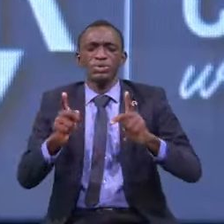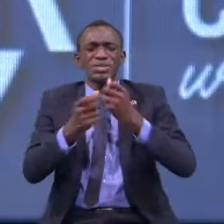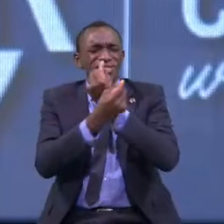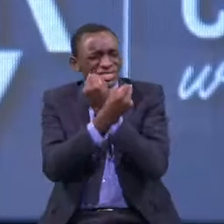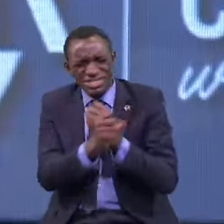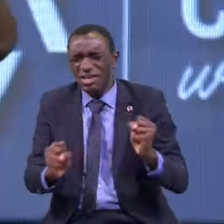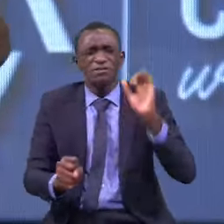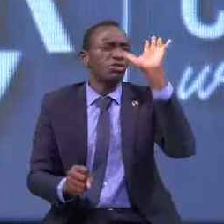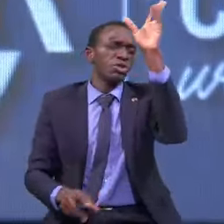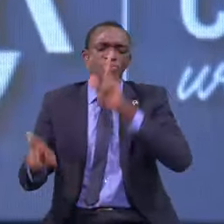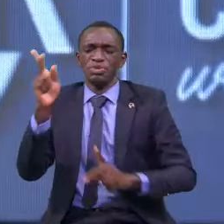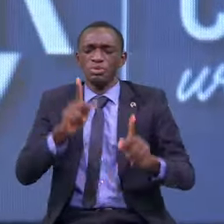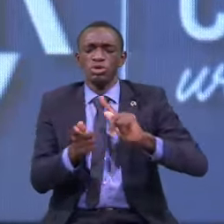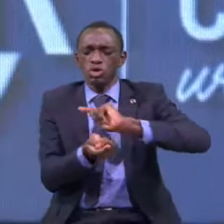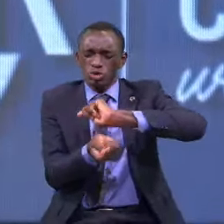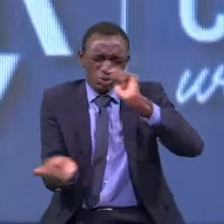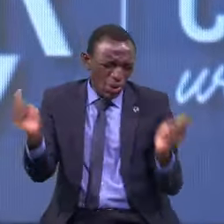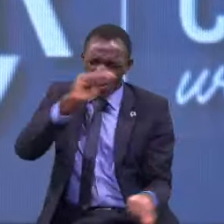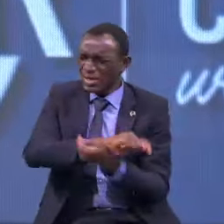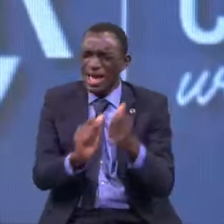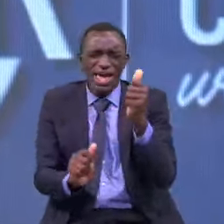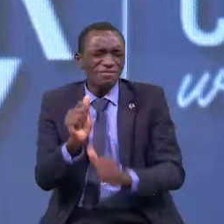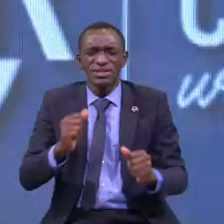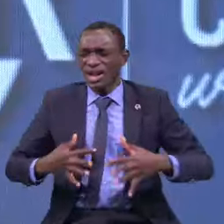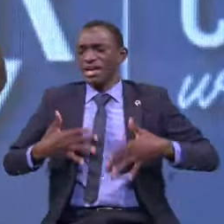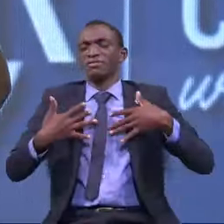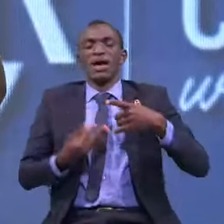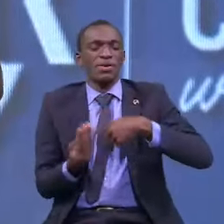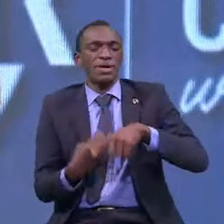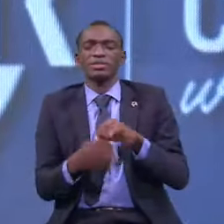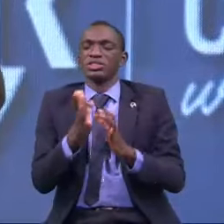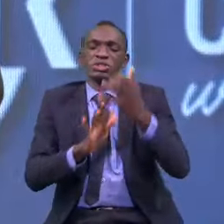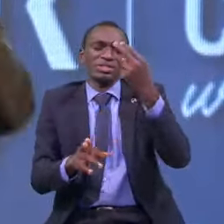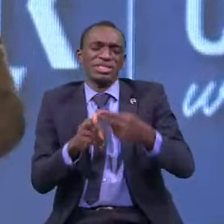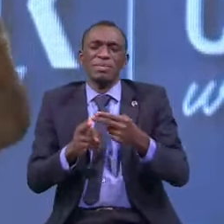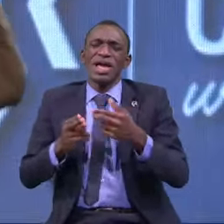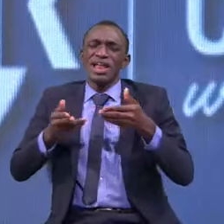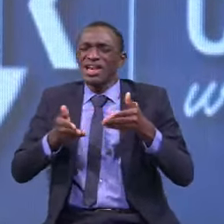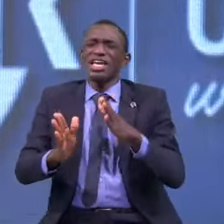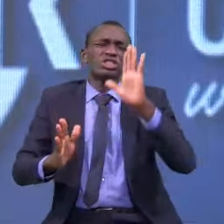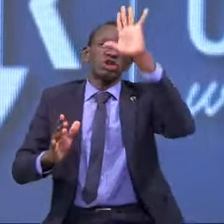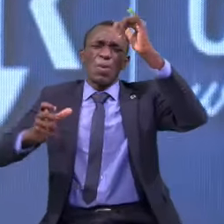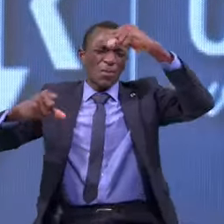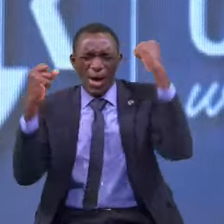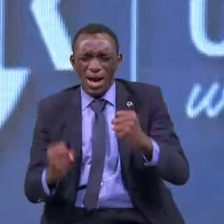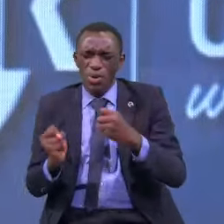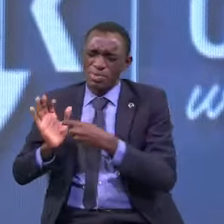people. Turn every life around. Let your power be demonstrated in every